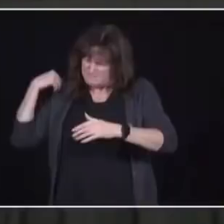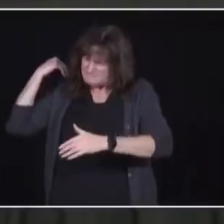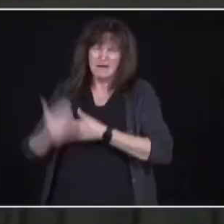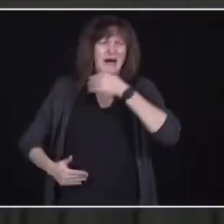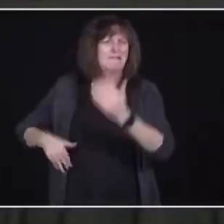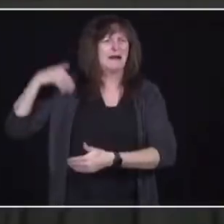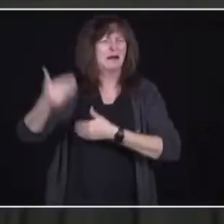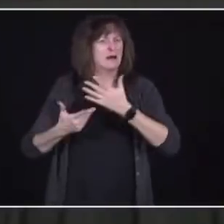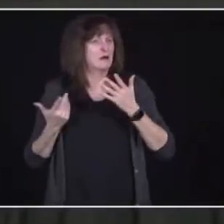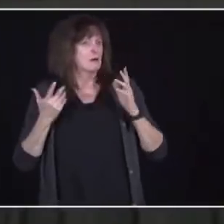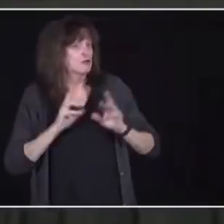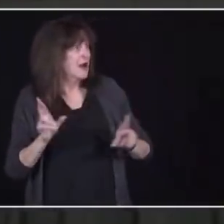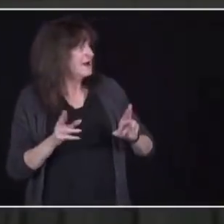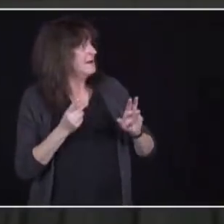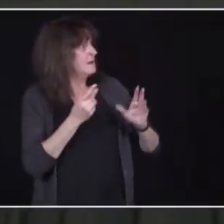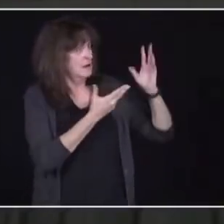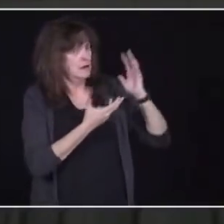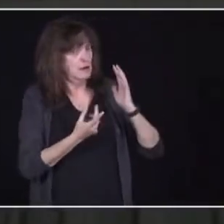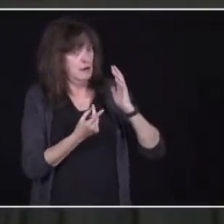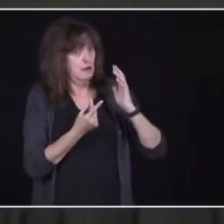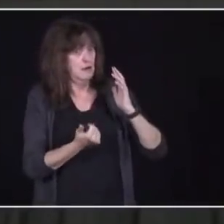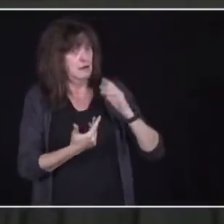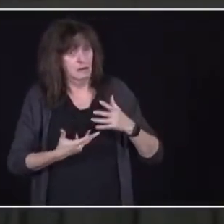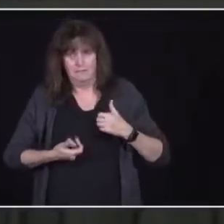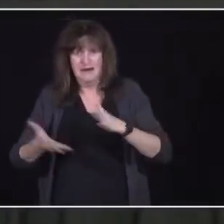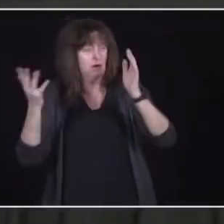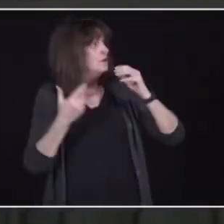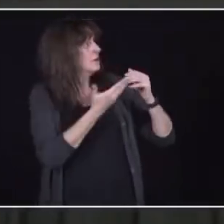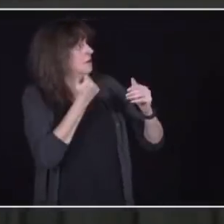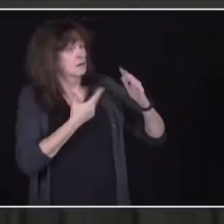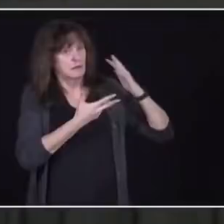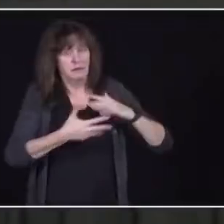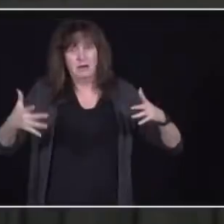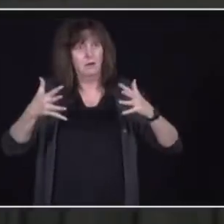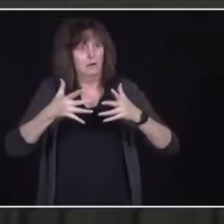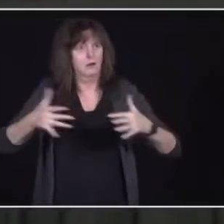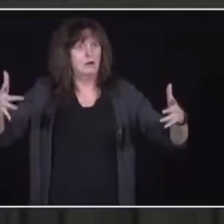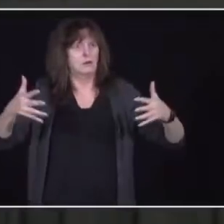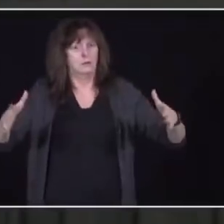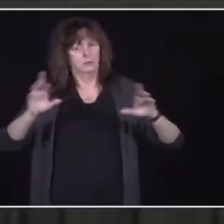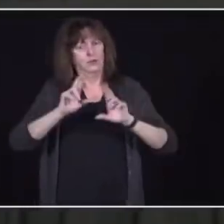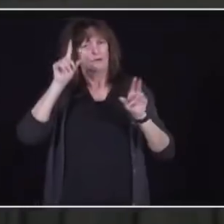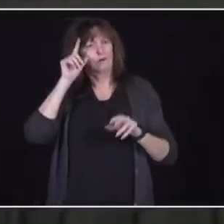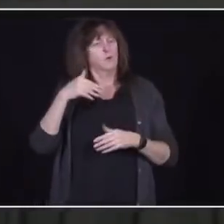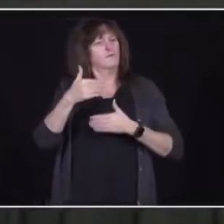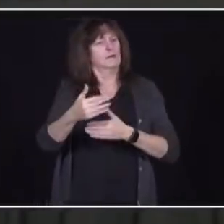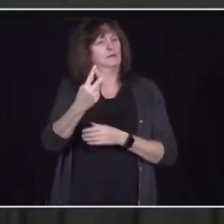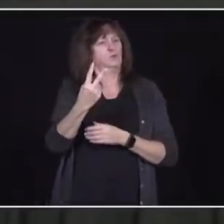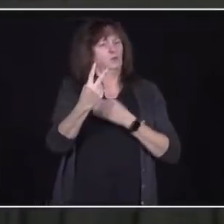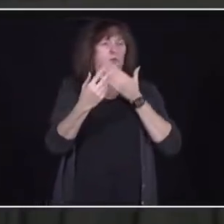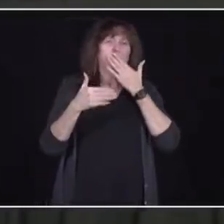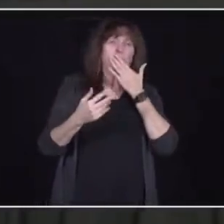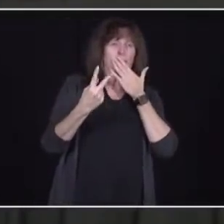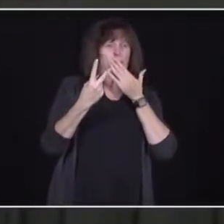as soon as we get more vaccines, we'll ramp up either further to get ready for what we call Phase 2. Phase 2 would commence sometime around the end of